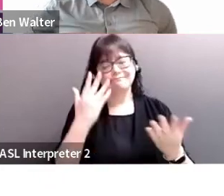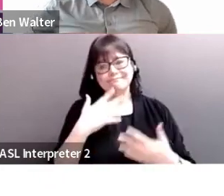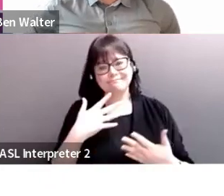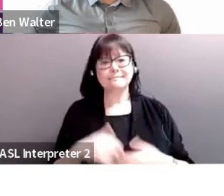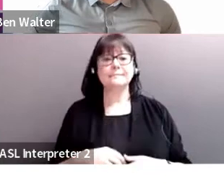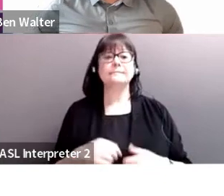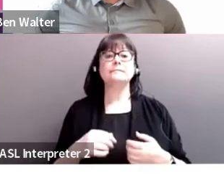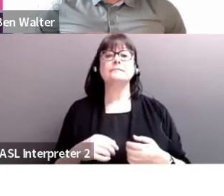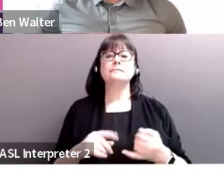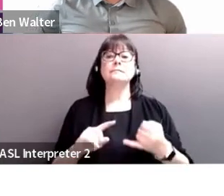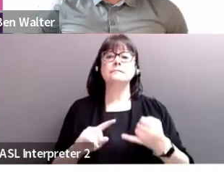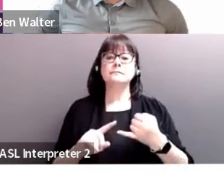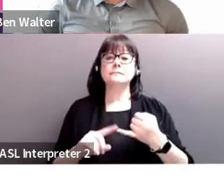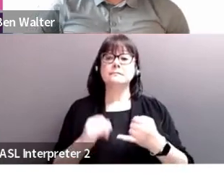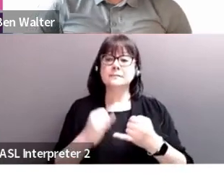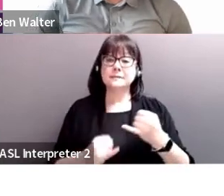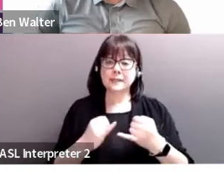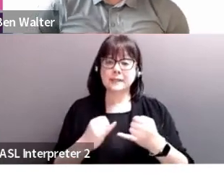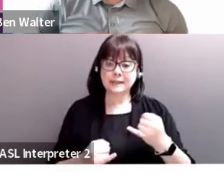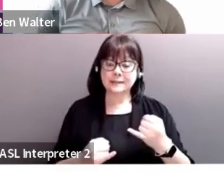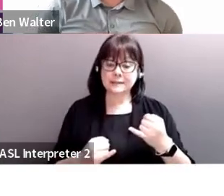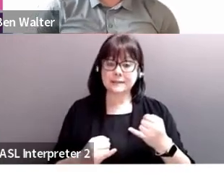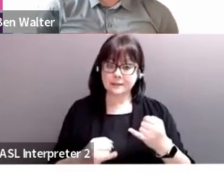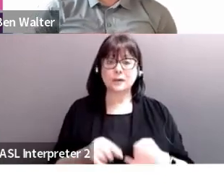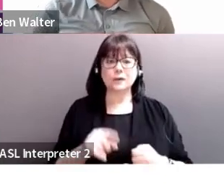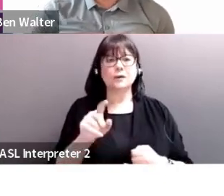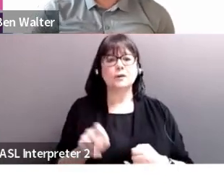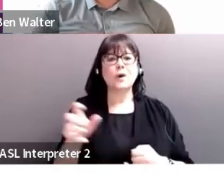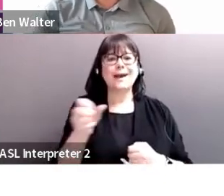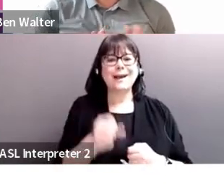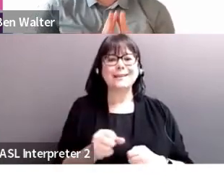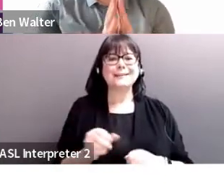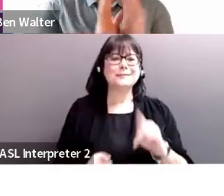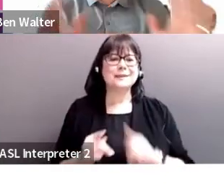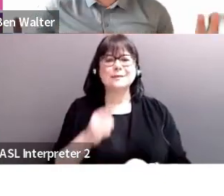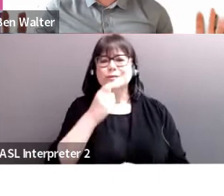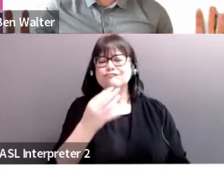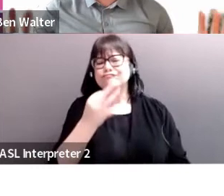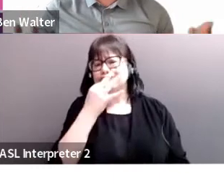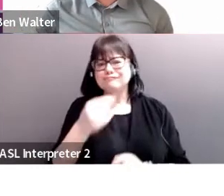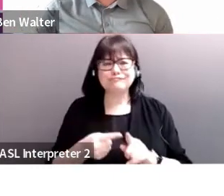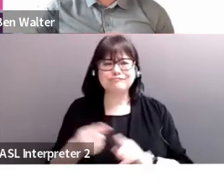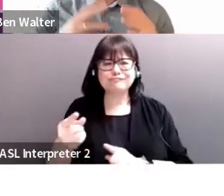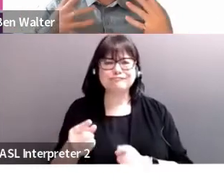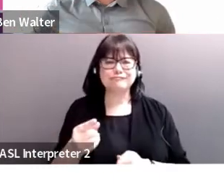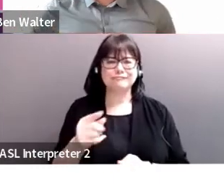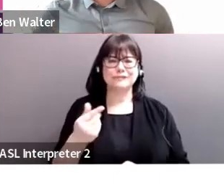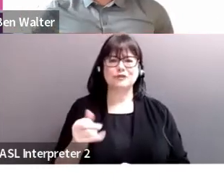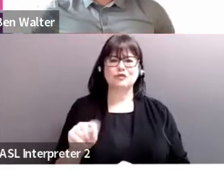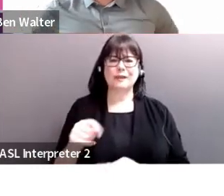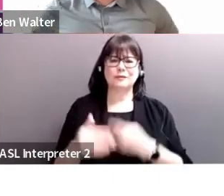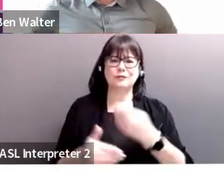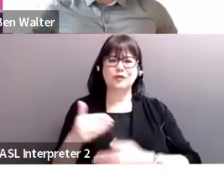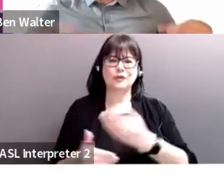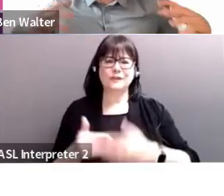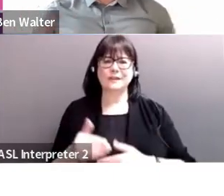And the fourth and final piece here is to hire experts. So if you're brand new to the process, even for all of you who have secured a